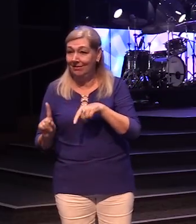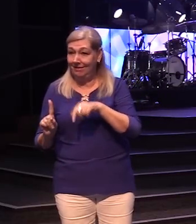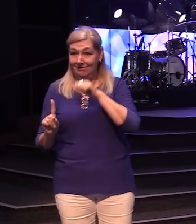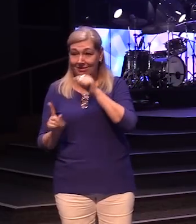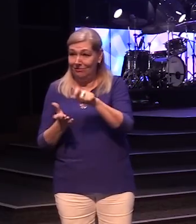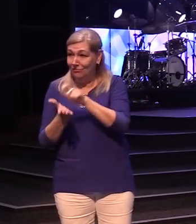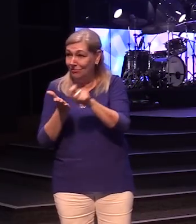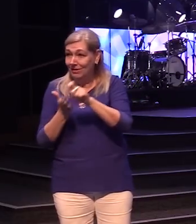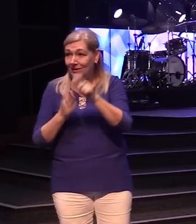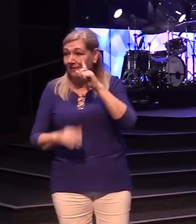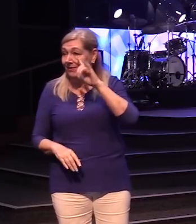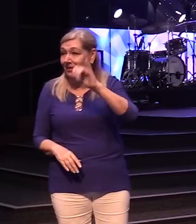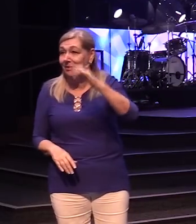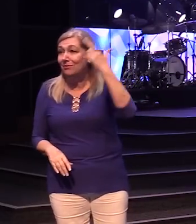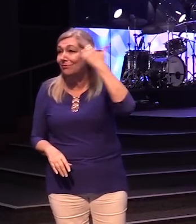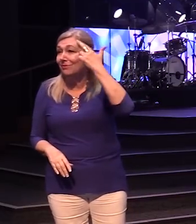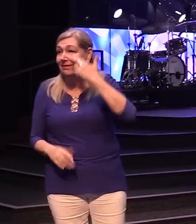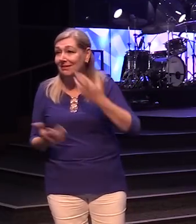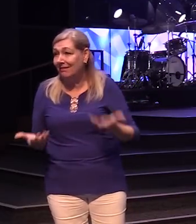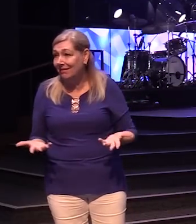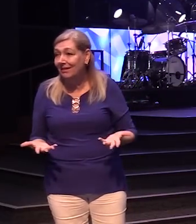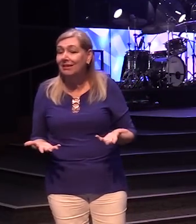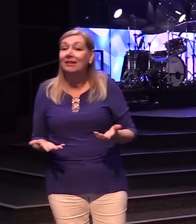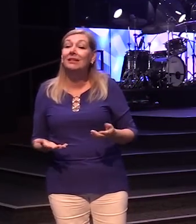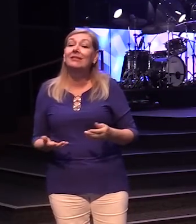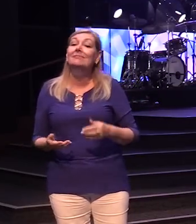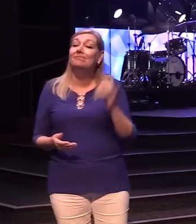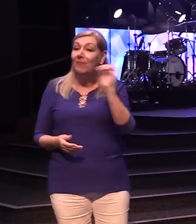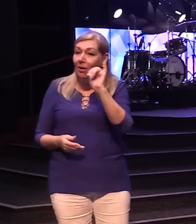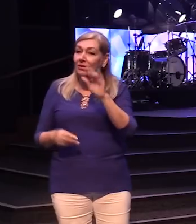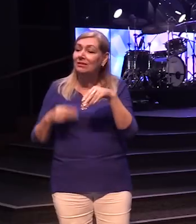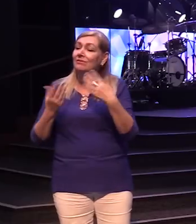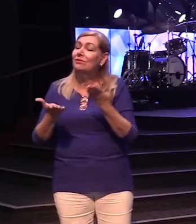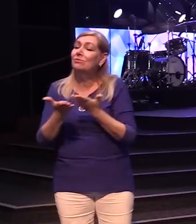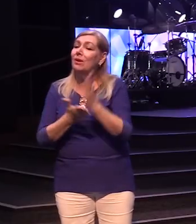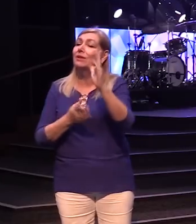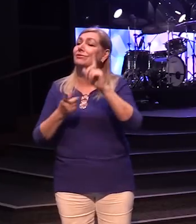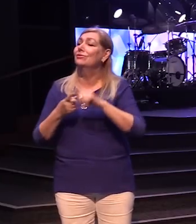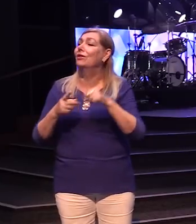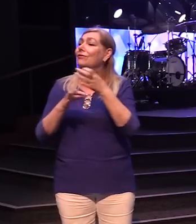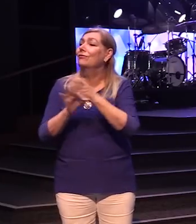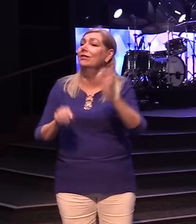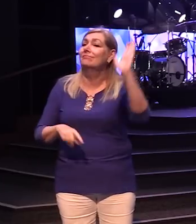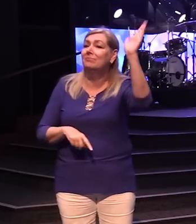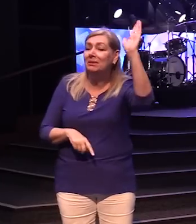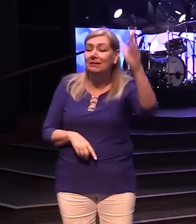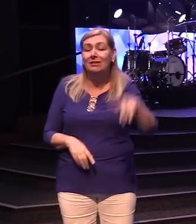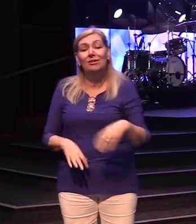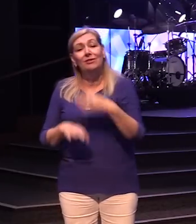It also assures the right to free speech and a free press.